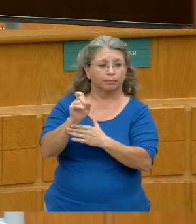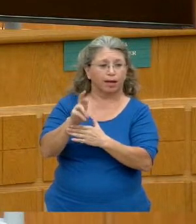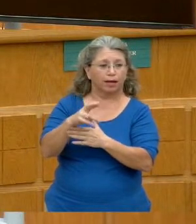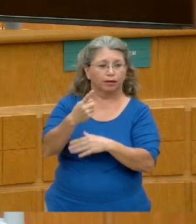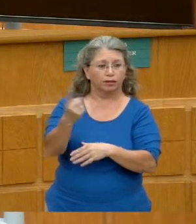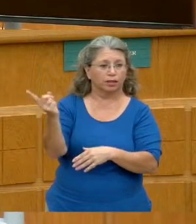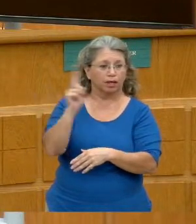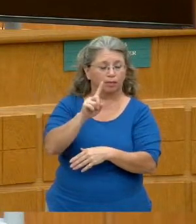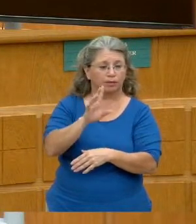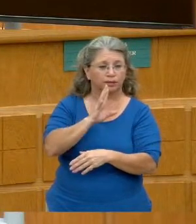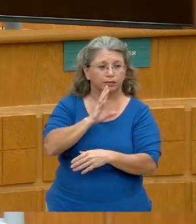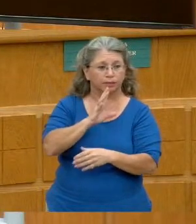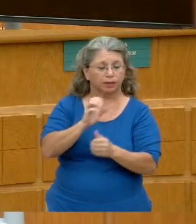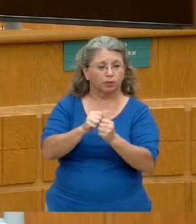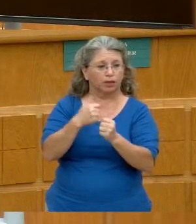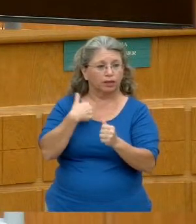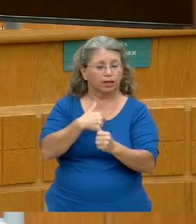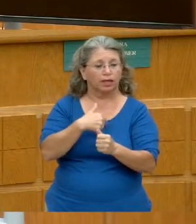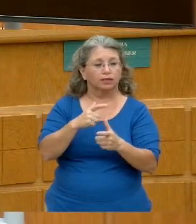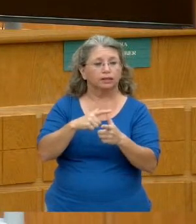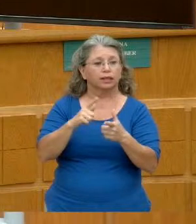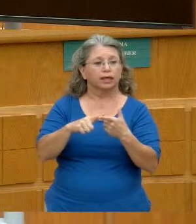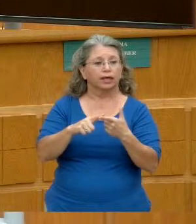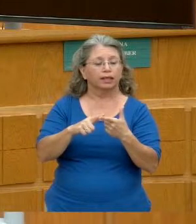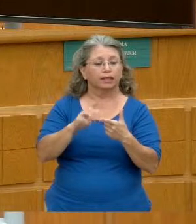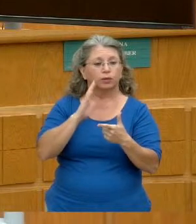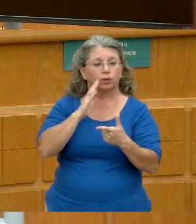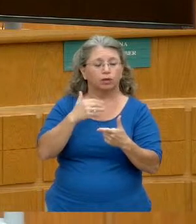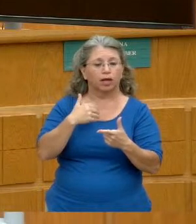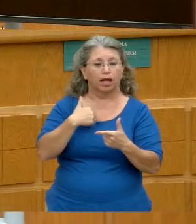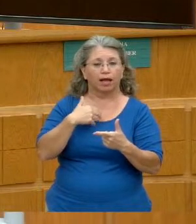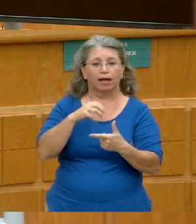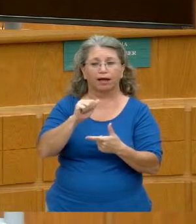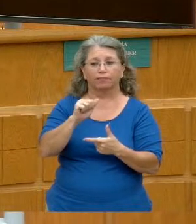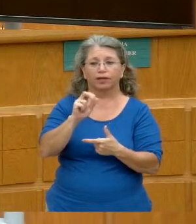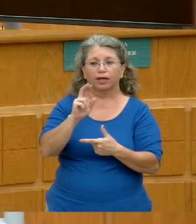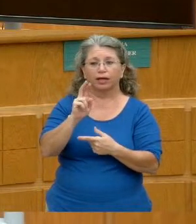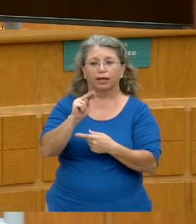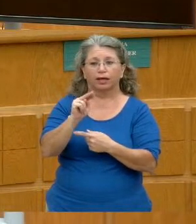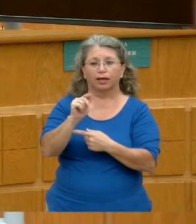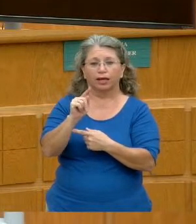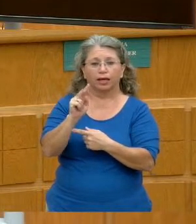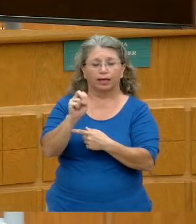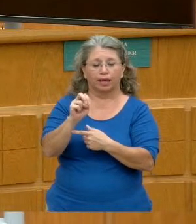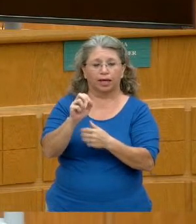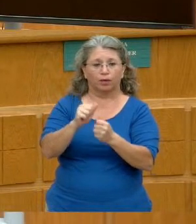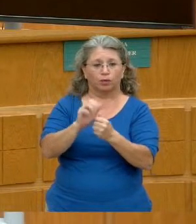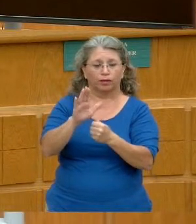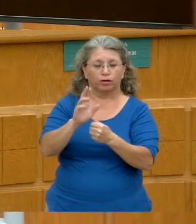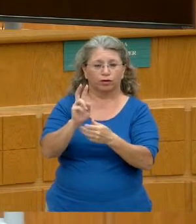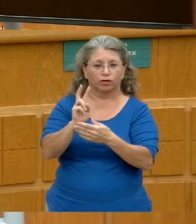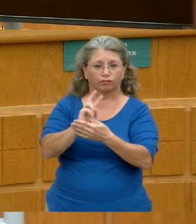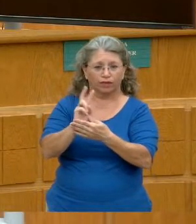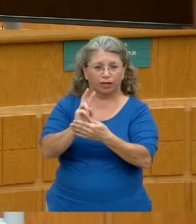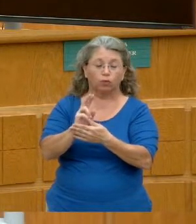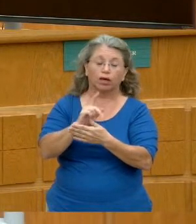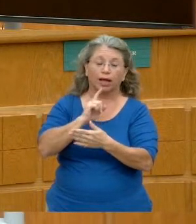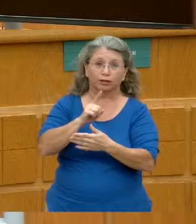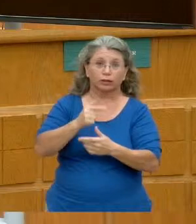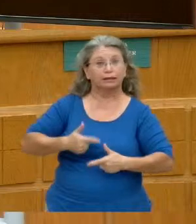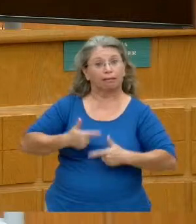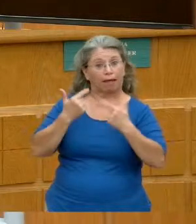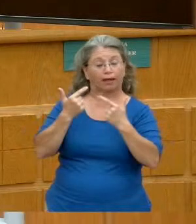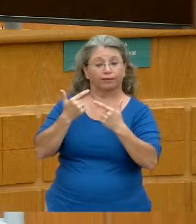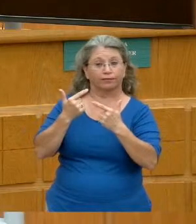us. And then we'll have Annette Rodriguez with her video, or actually live feed, and